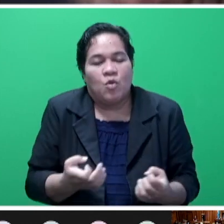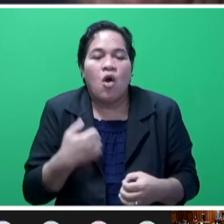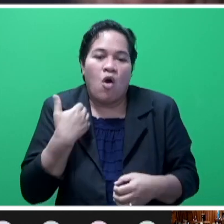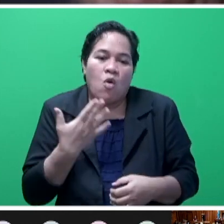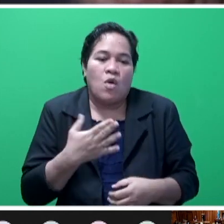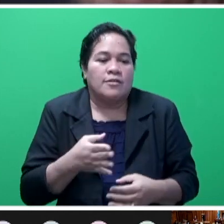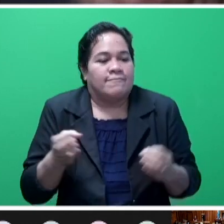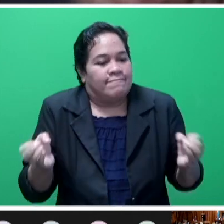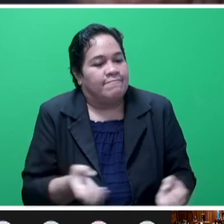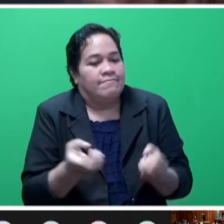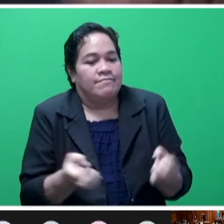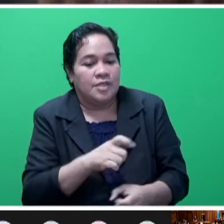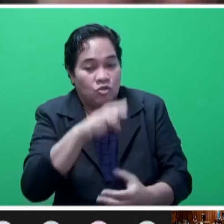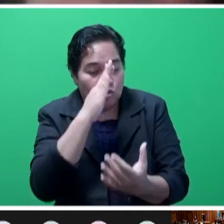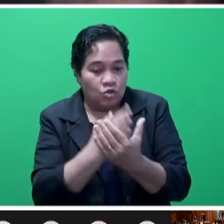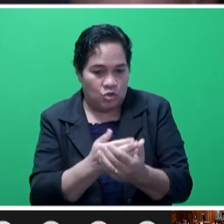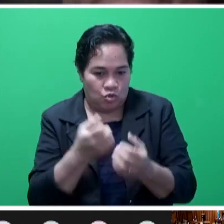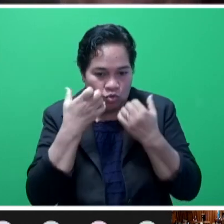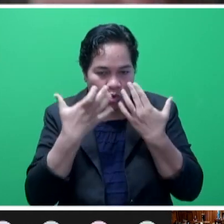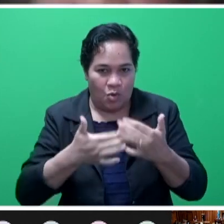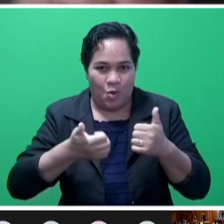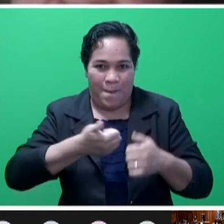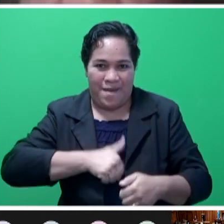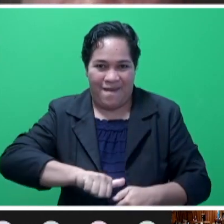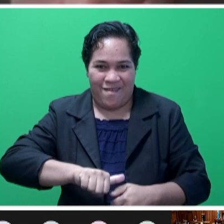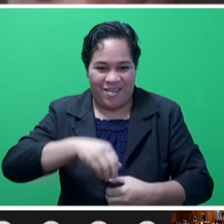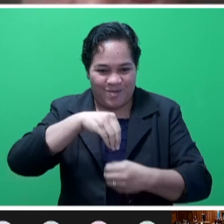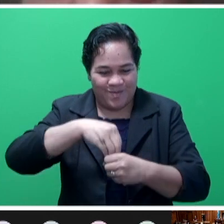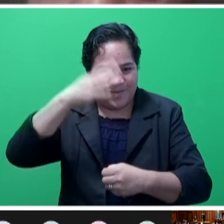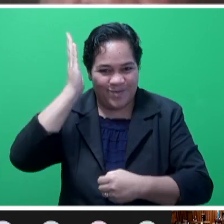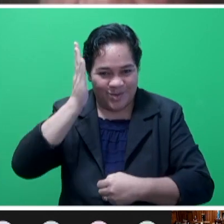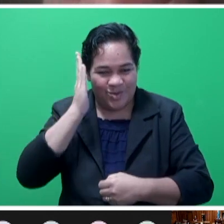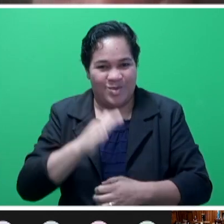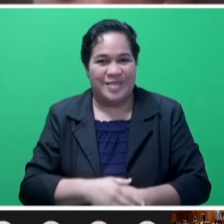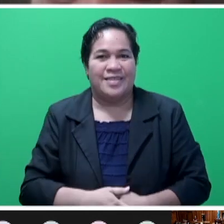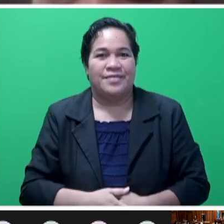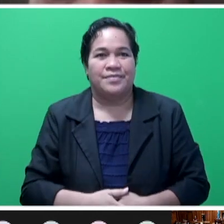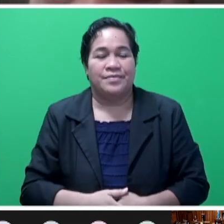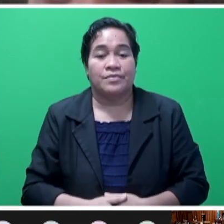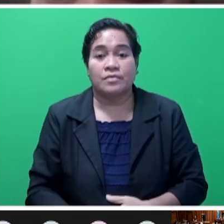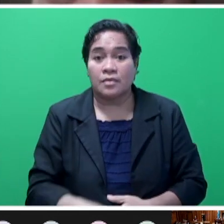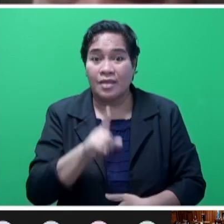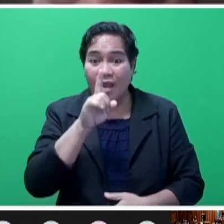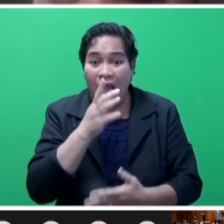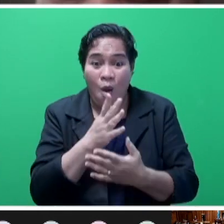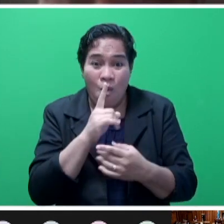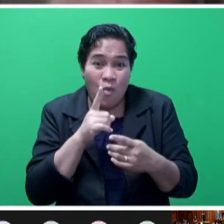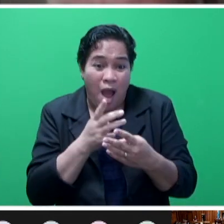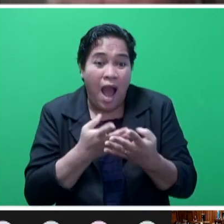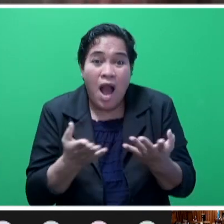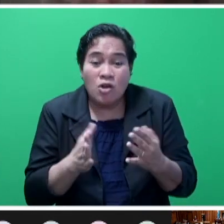good behavior within the schools. The only way we can stop these students